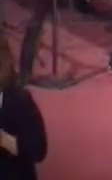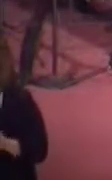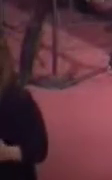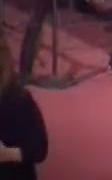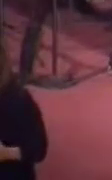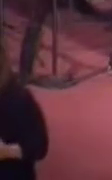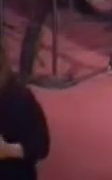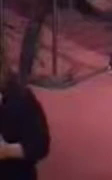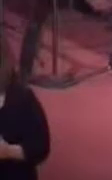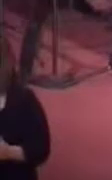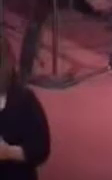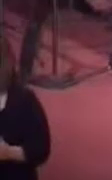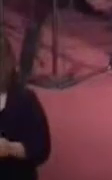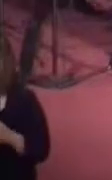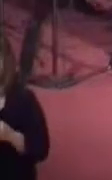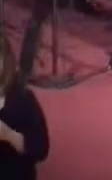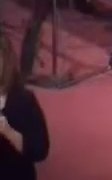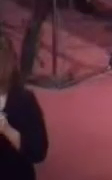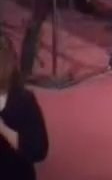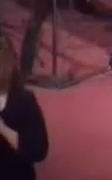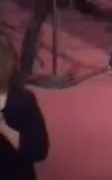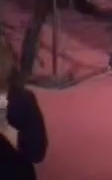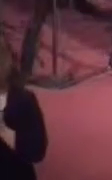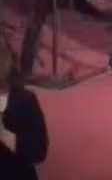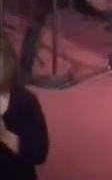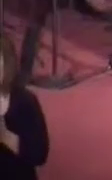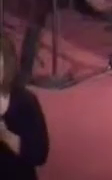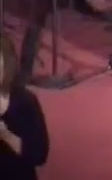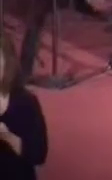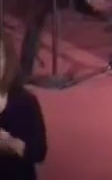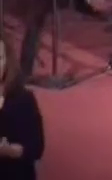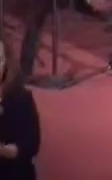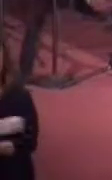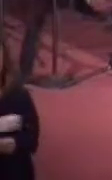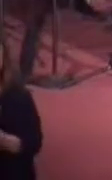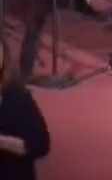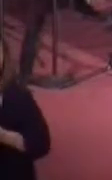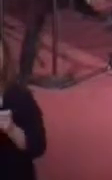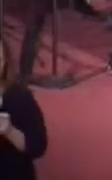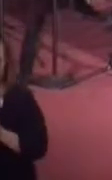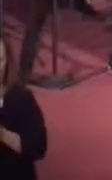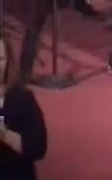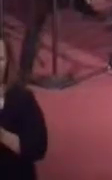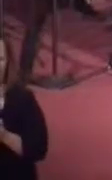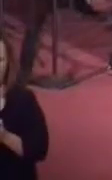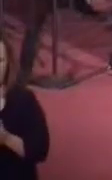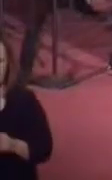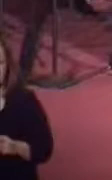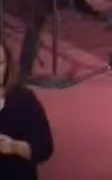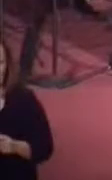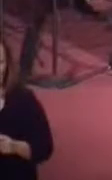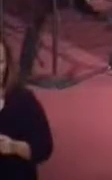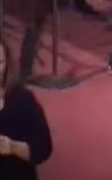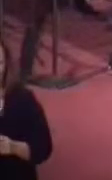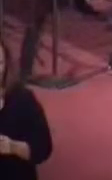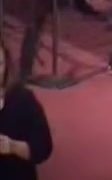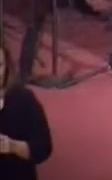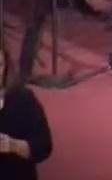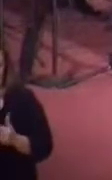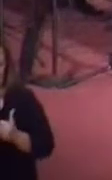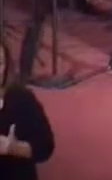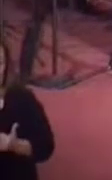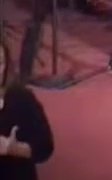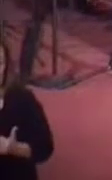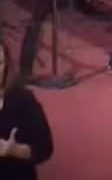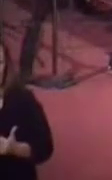religion. It wasn't about being transparent or being honest. It was about power and control. Kind of sounds a lot like our politicians today, right? I